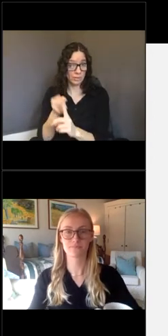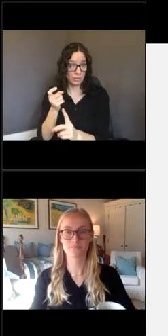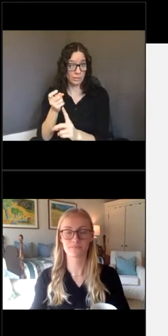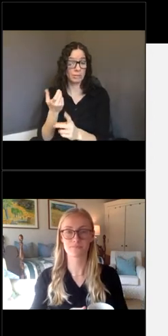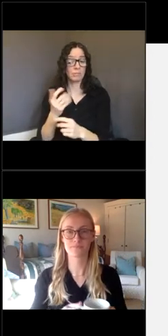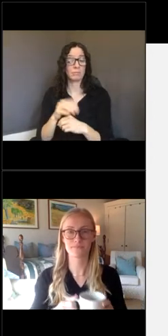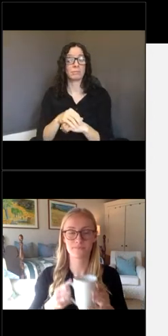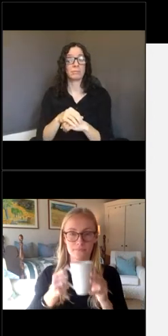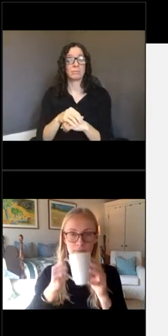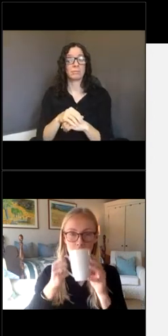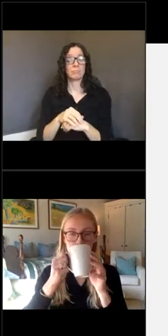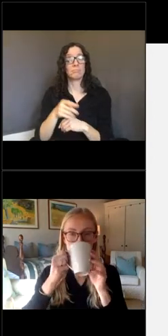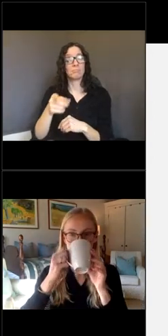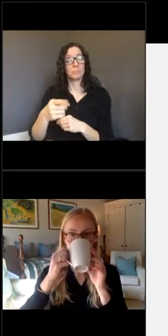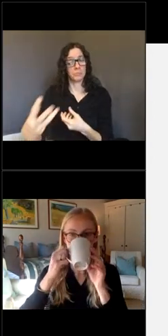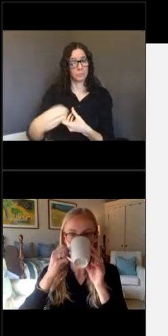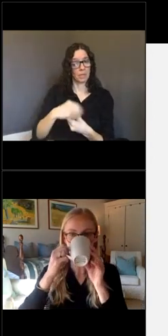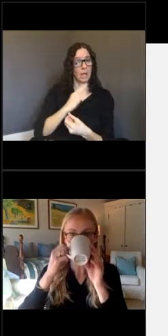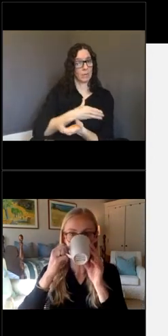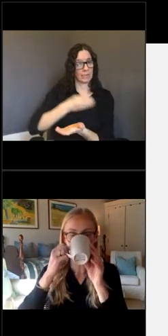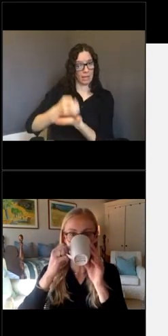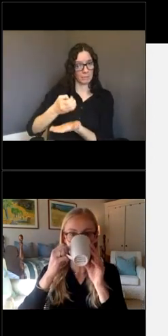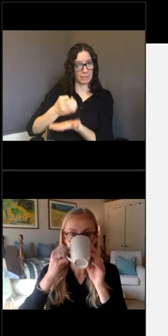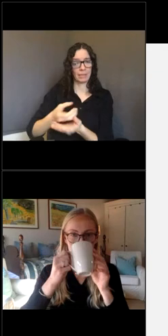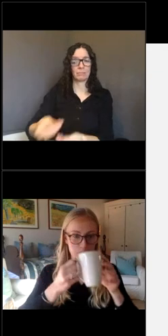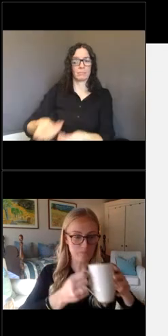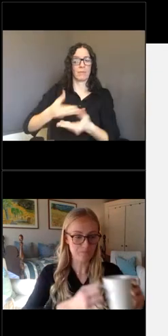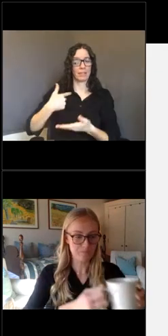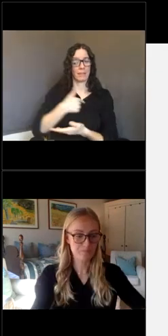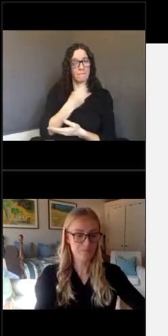of the economy through food and other means,